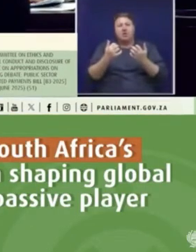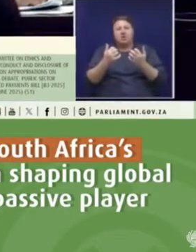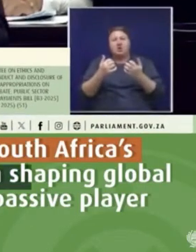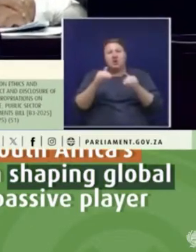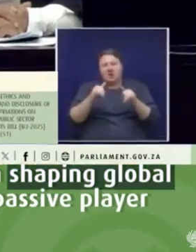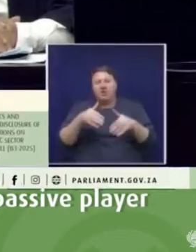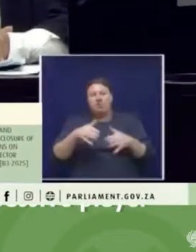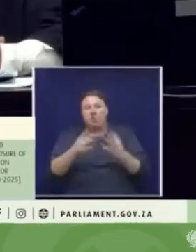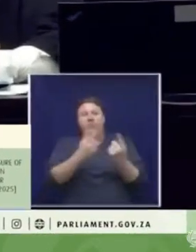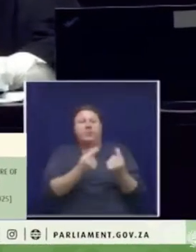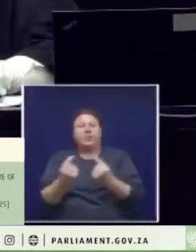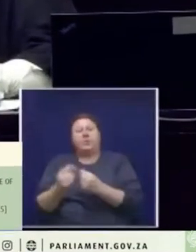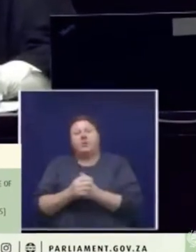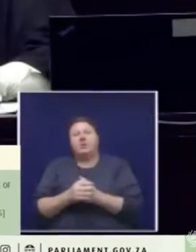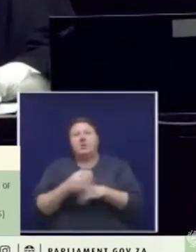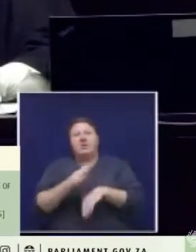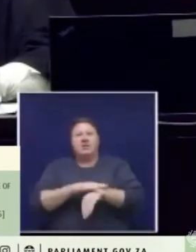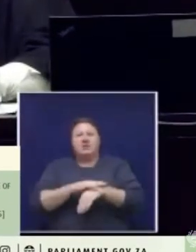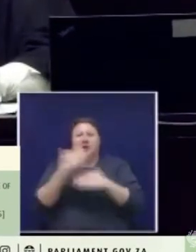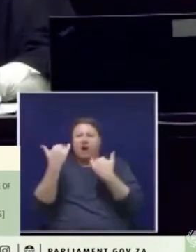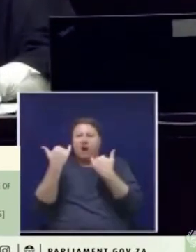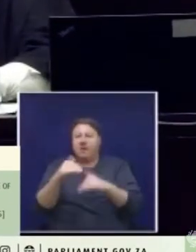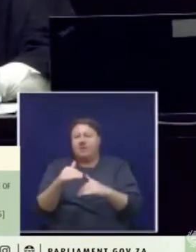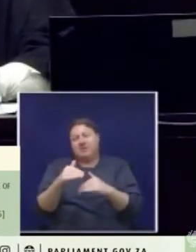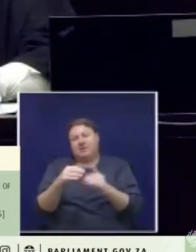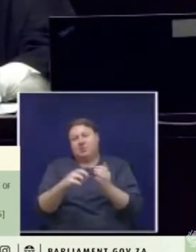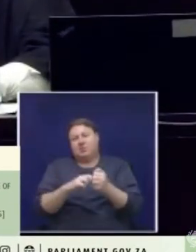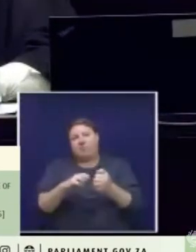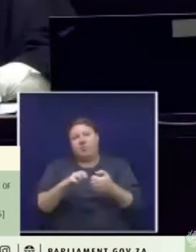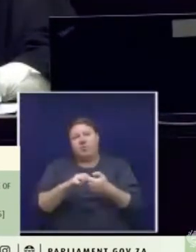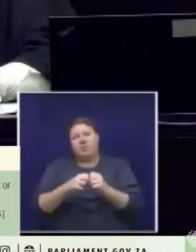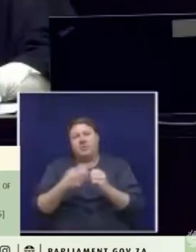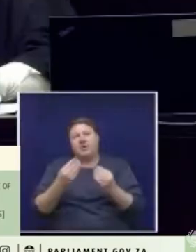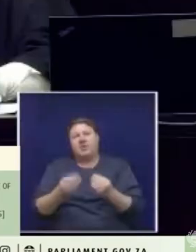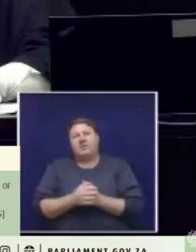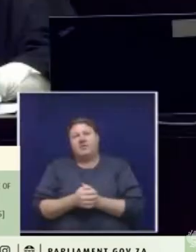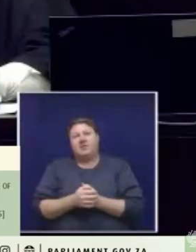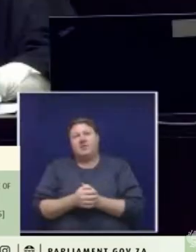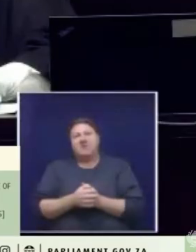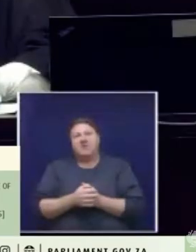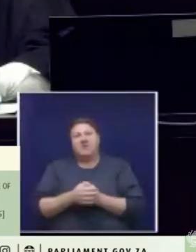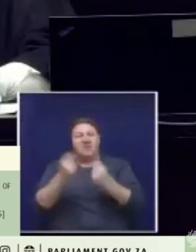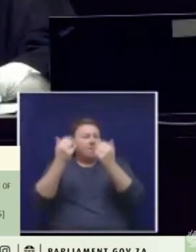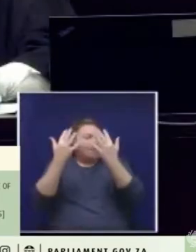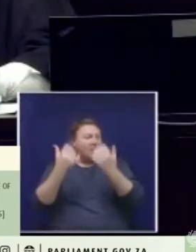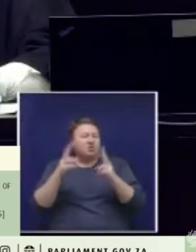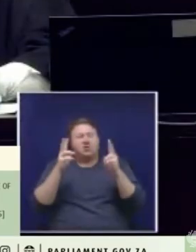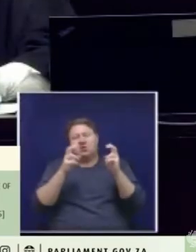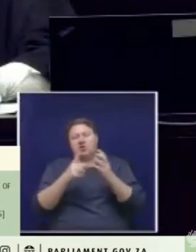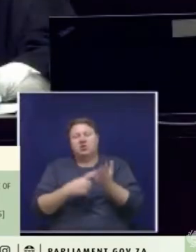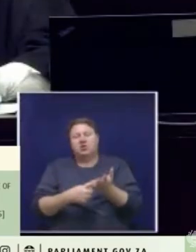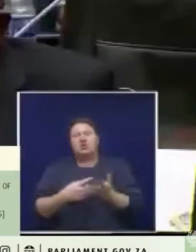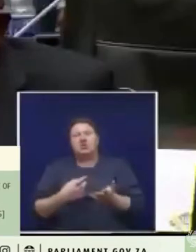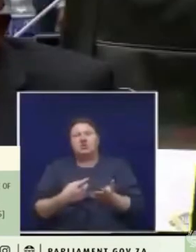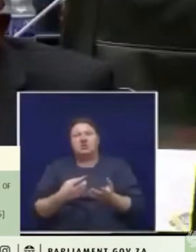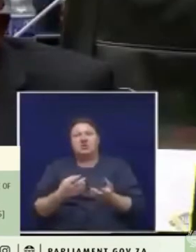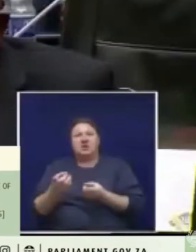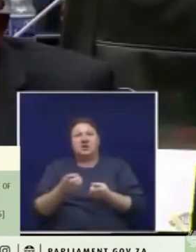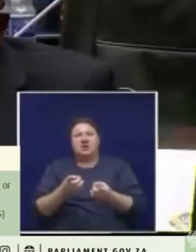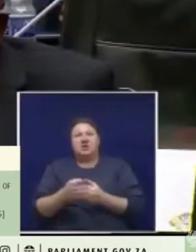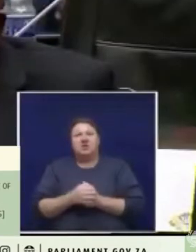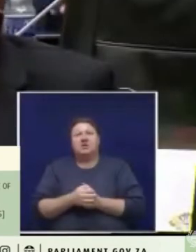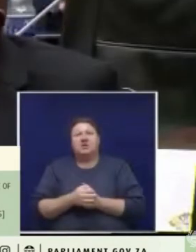The times limits are a problem as we're dealing with the budget issues, and it's difficult to make those proposals now, but